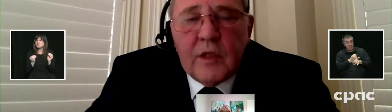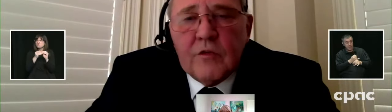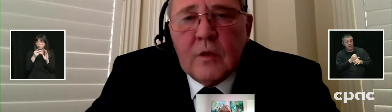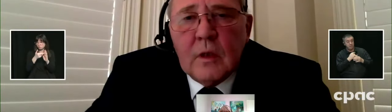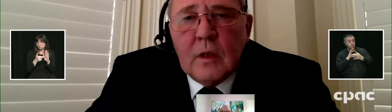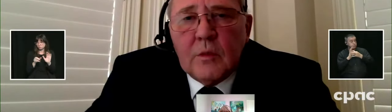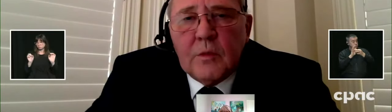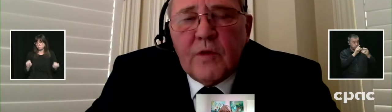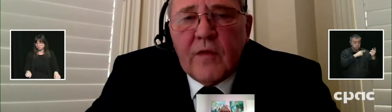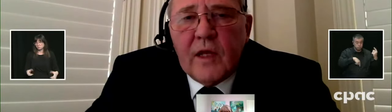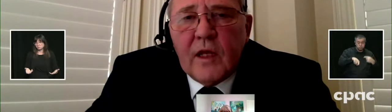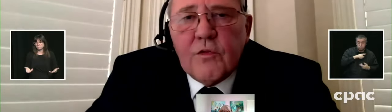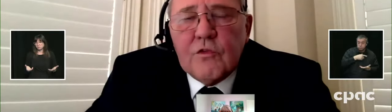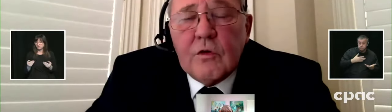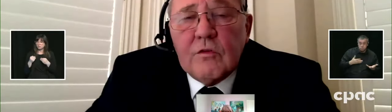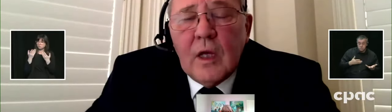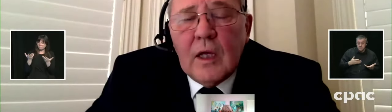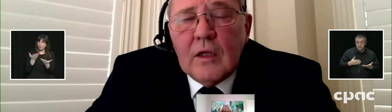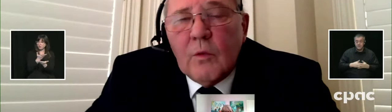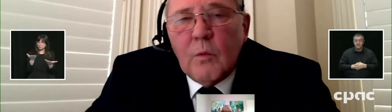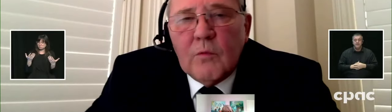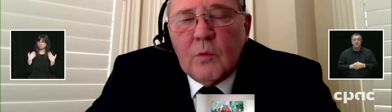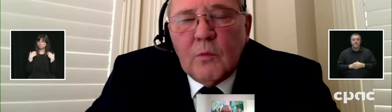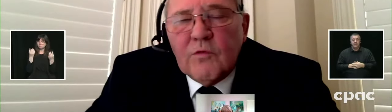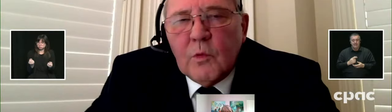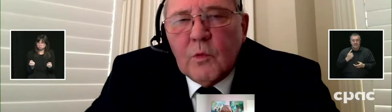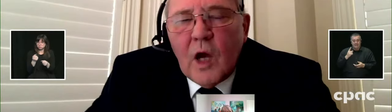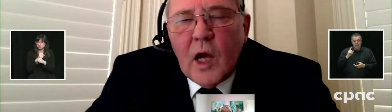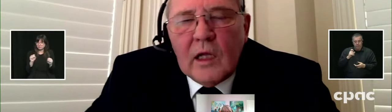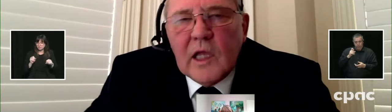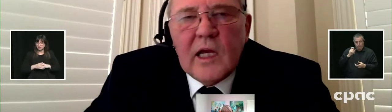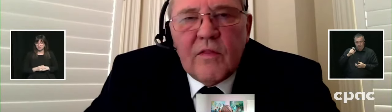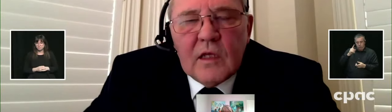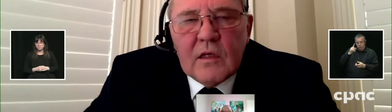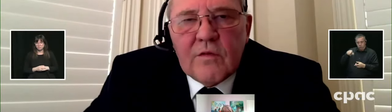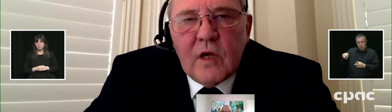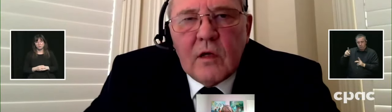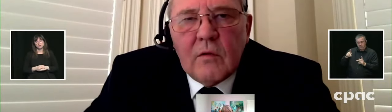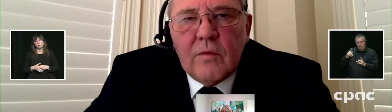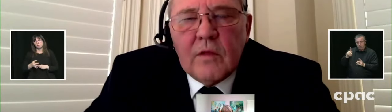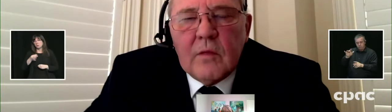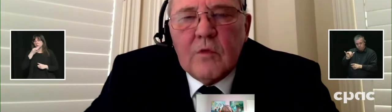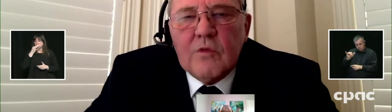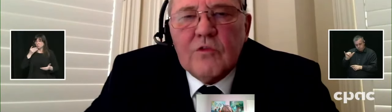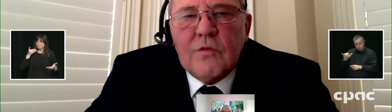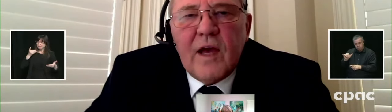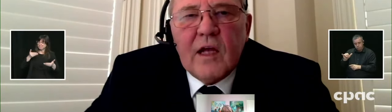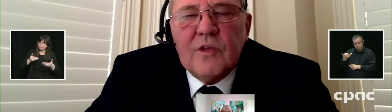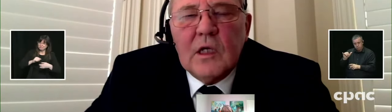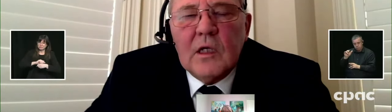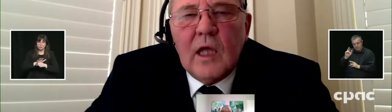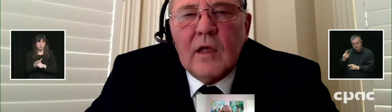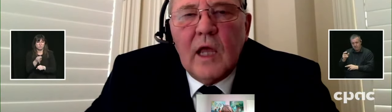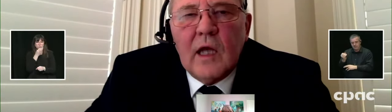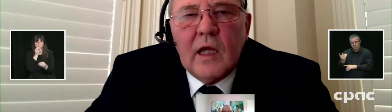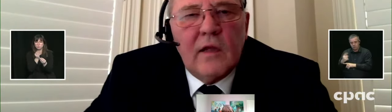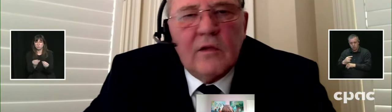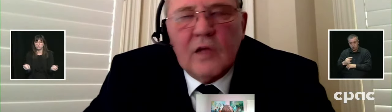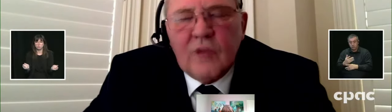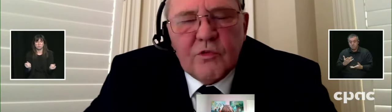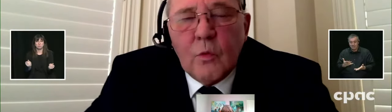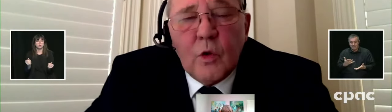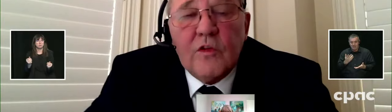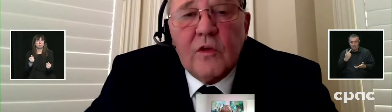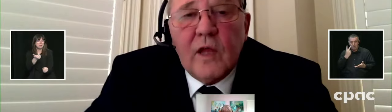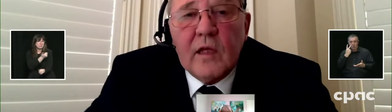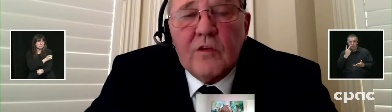place to provide that health assurance. You know, we've got a light at the end of the tunnel. The emergence of a vaccine and the